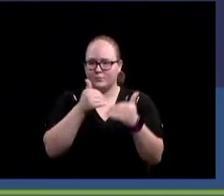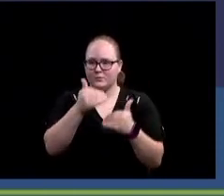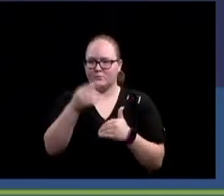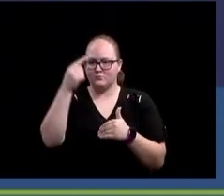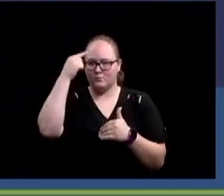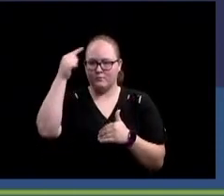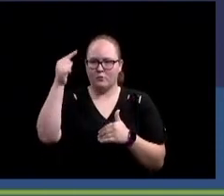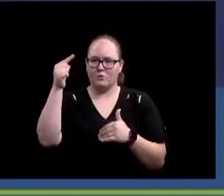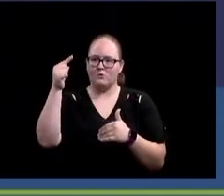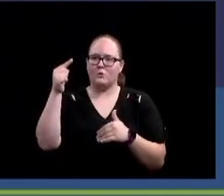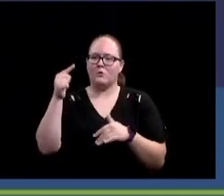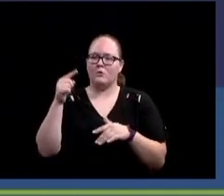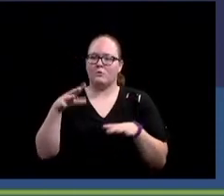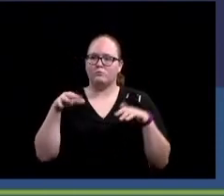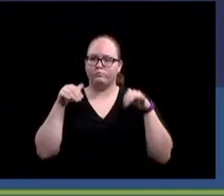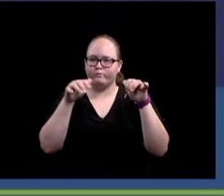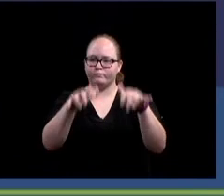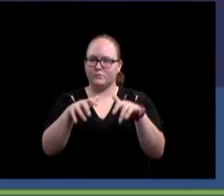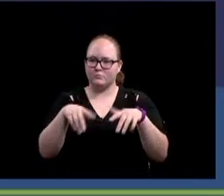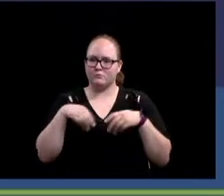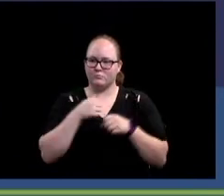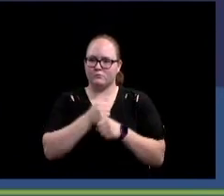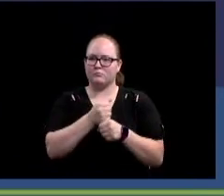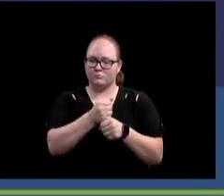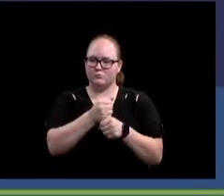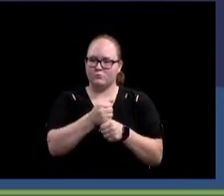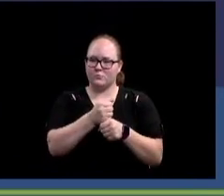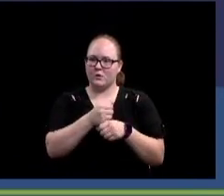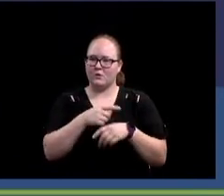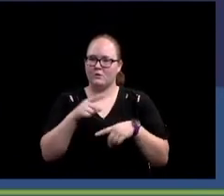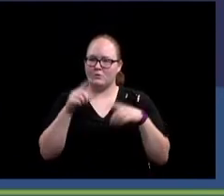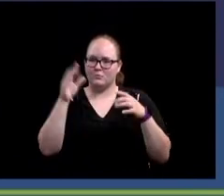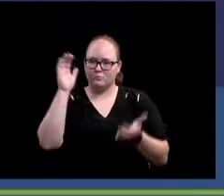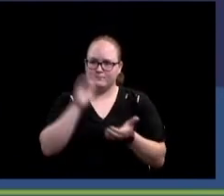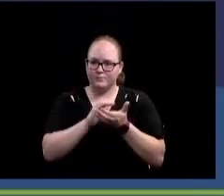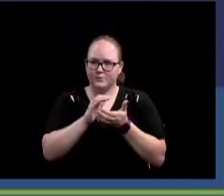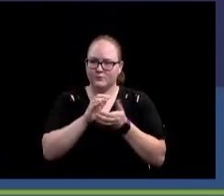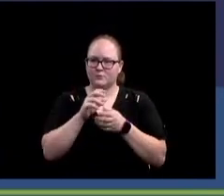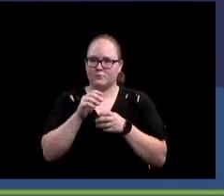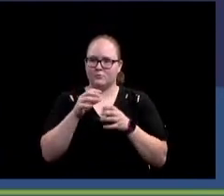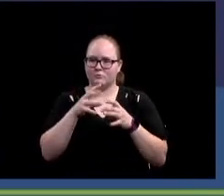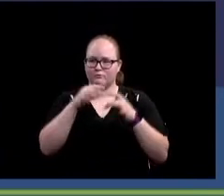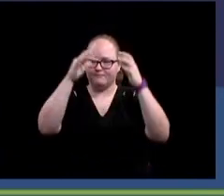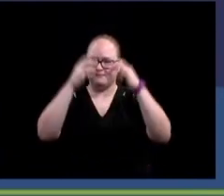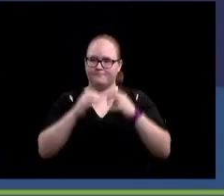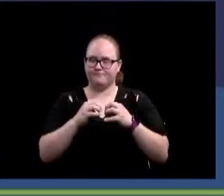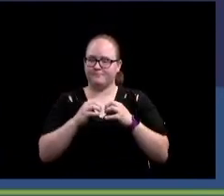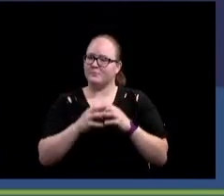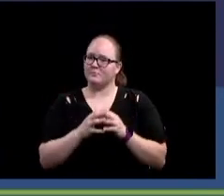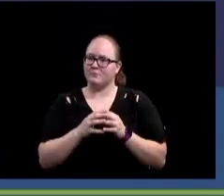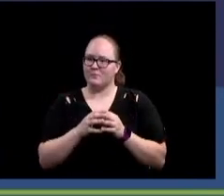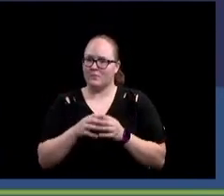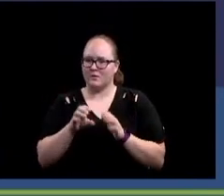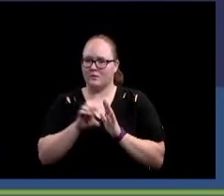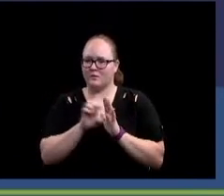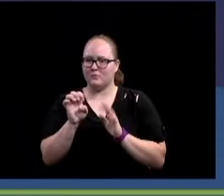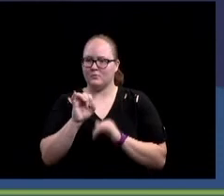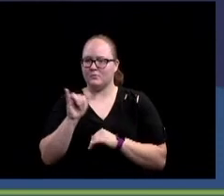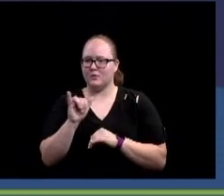prioritize de-escalation and a guardian mindset. Example of that is currently our practice, but we need to codify it into